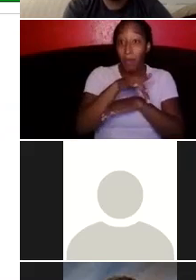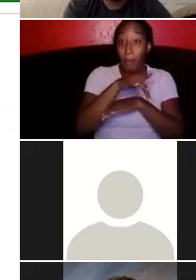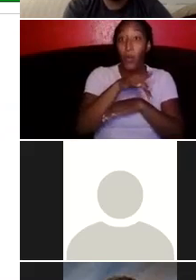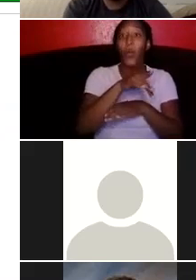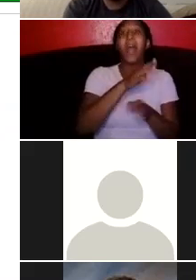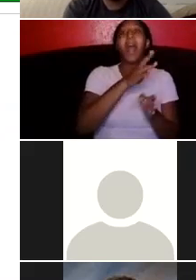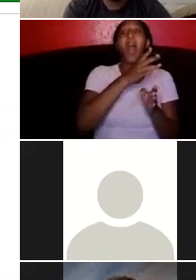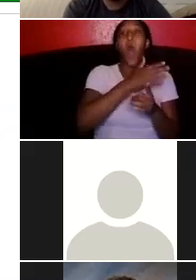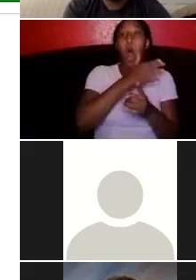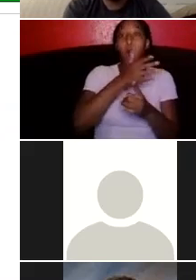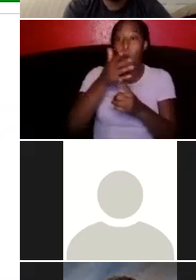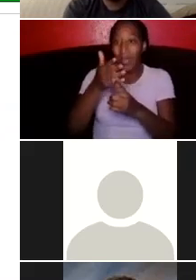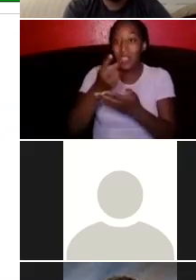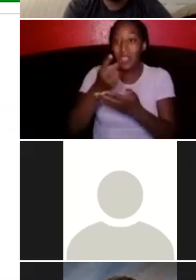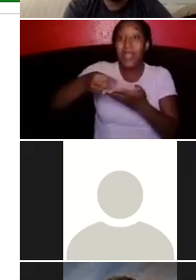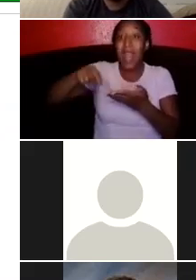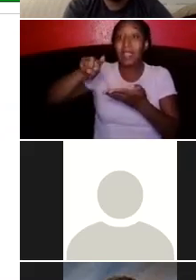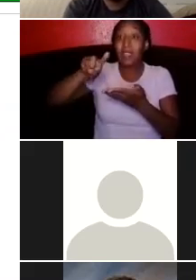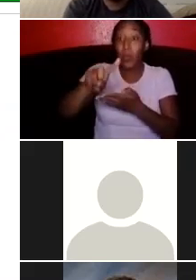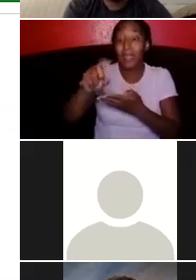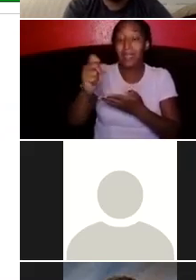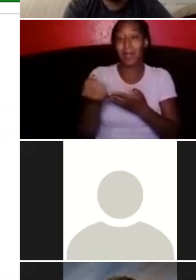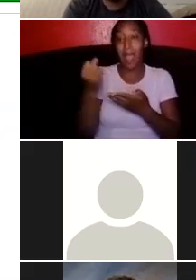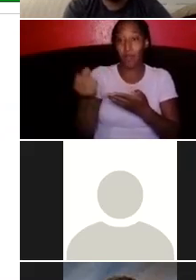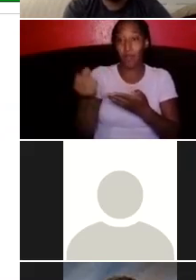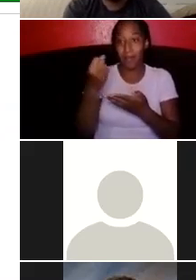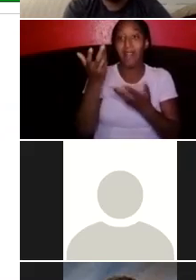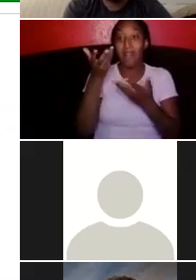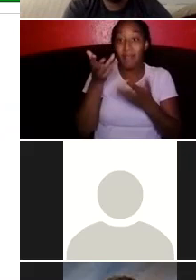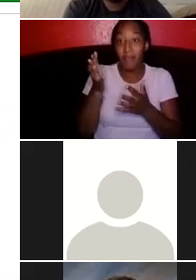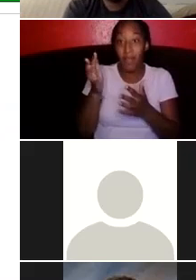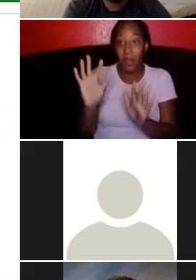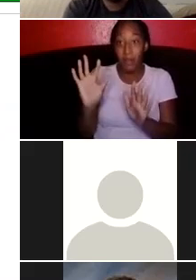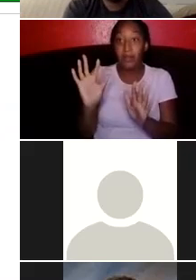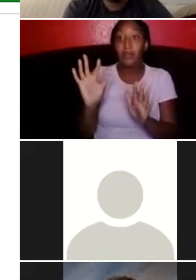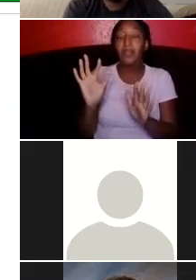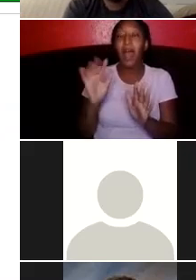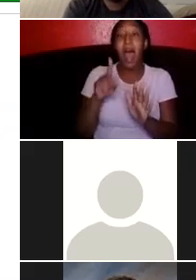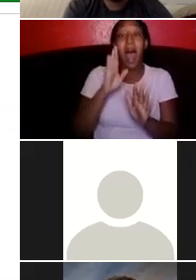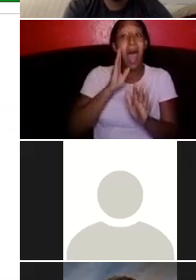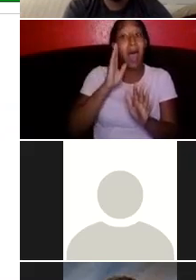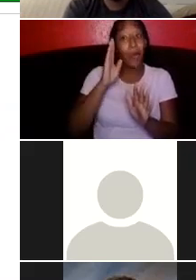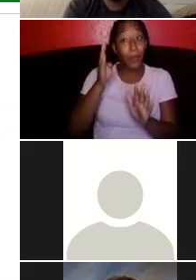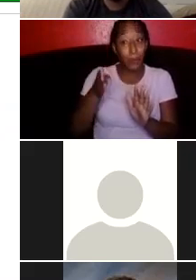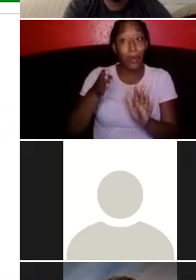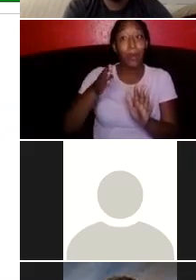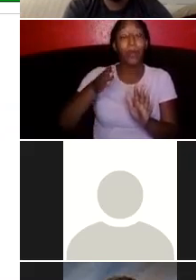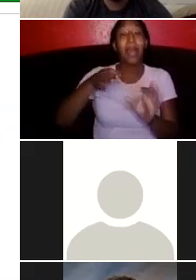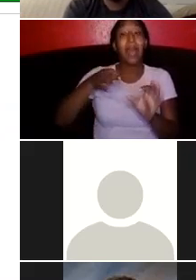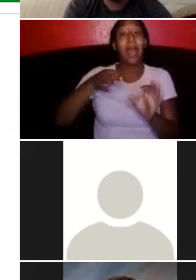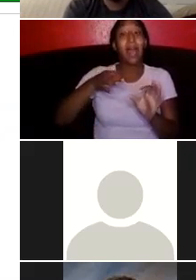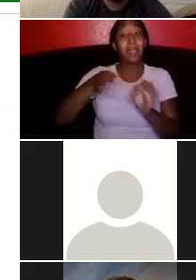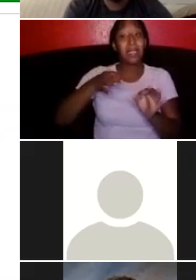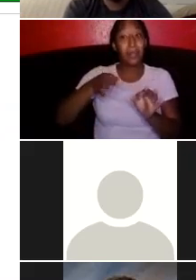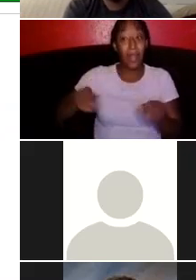Okay. I will cover details about the midterm exam next Monday, but